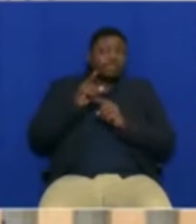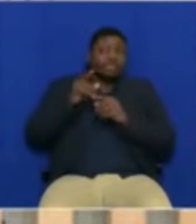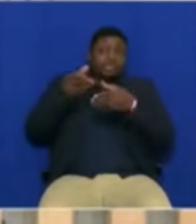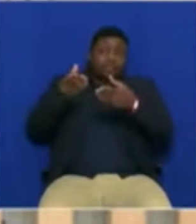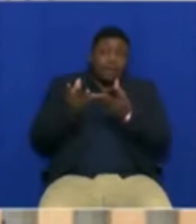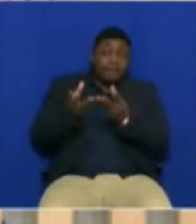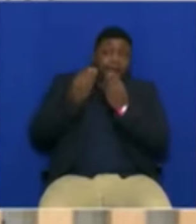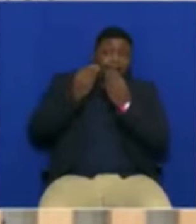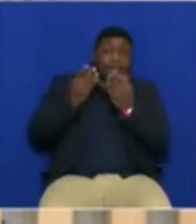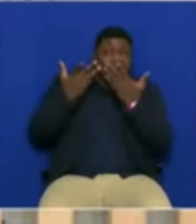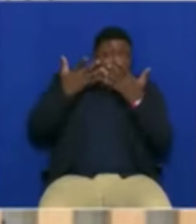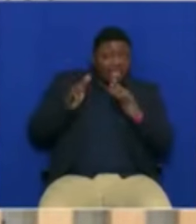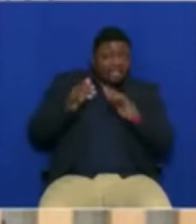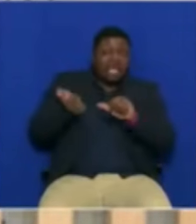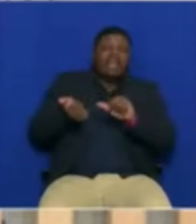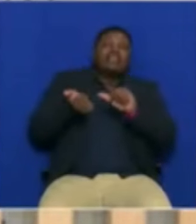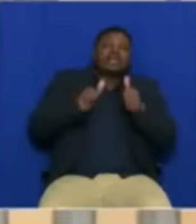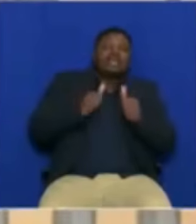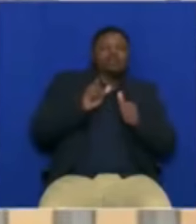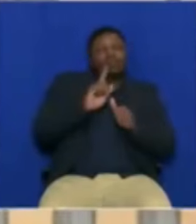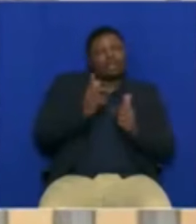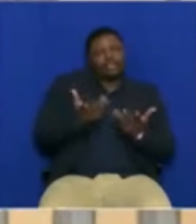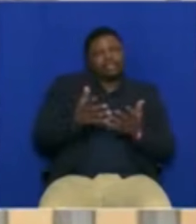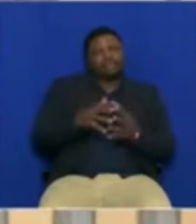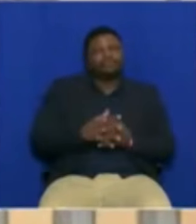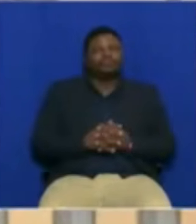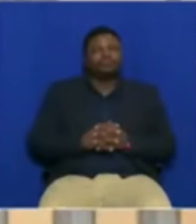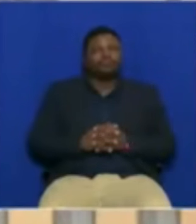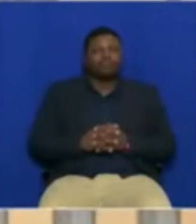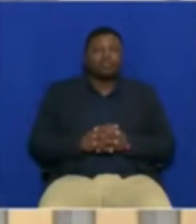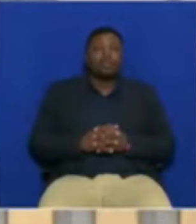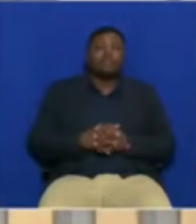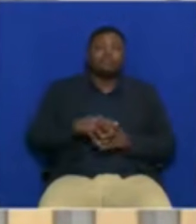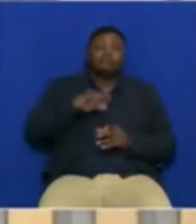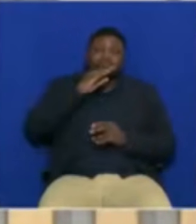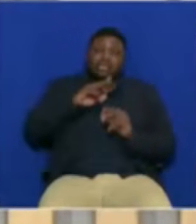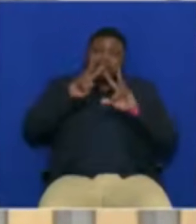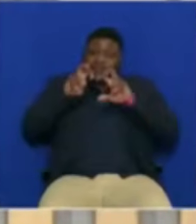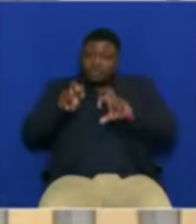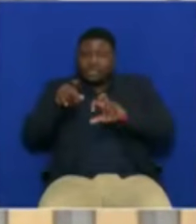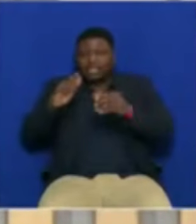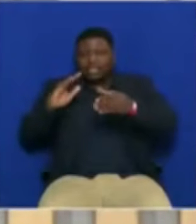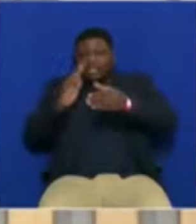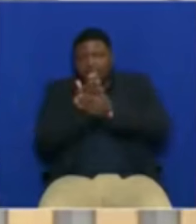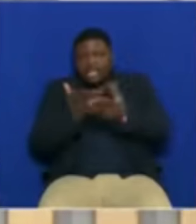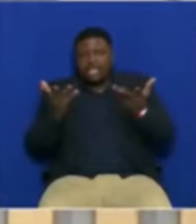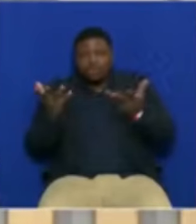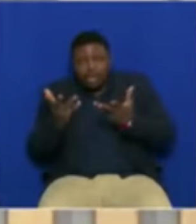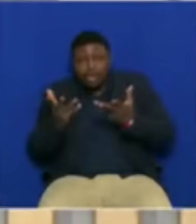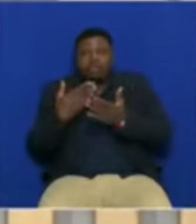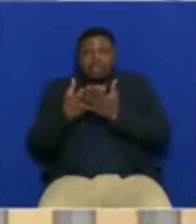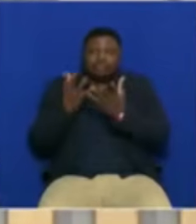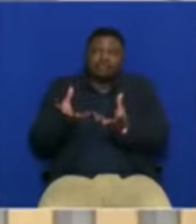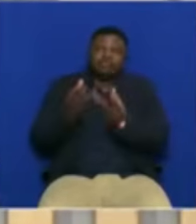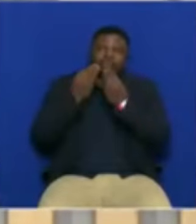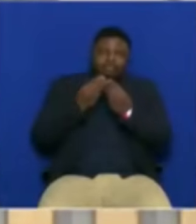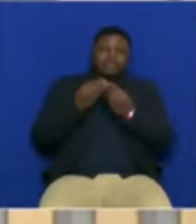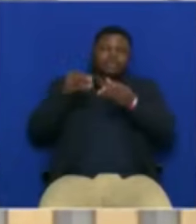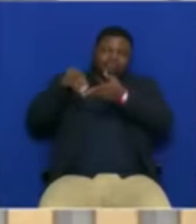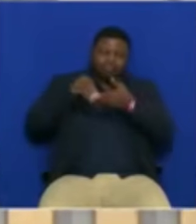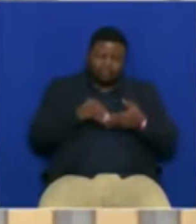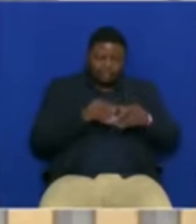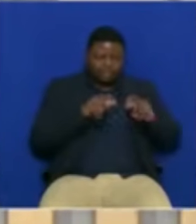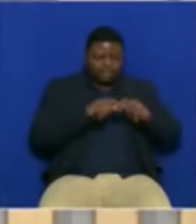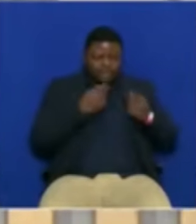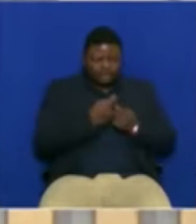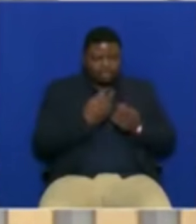Trace the dockets, find where they are, get hold of the dockets, bring it, let the team sit with it, let's look what's in these dockets, and then we'll be further briefed